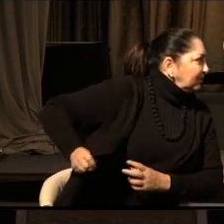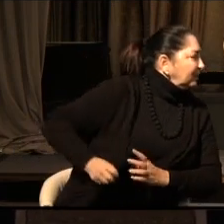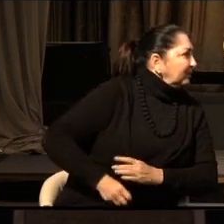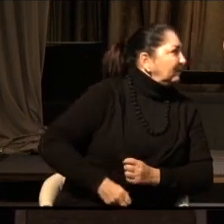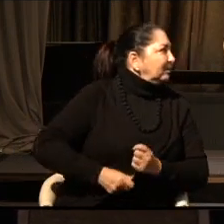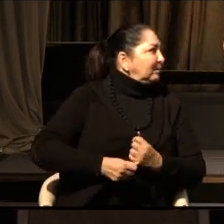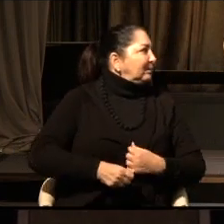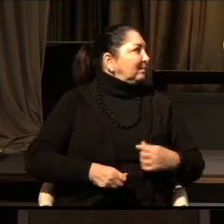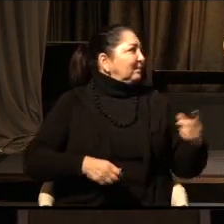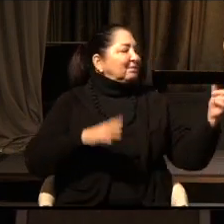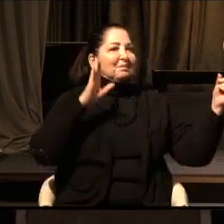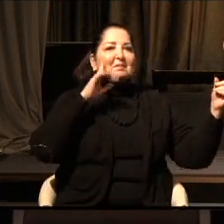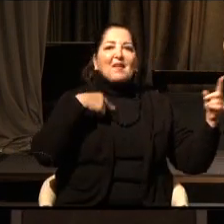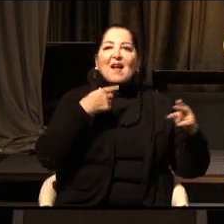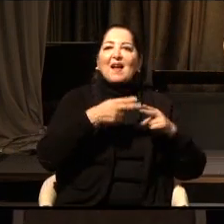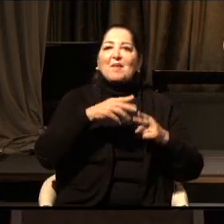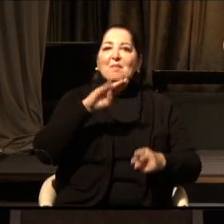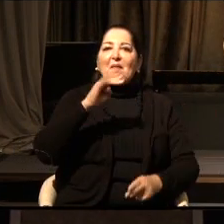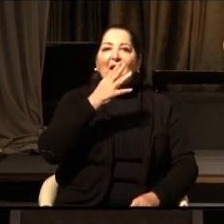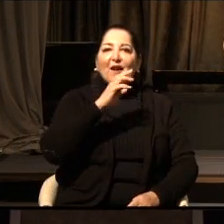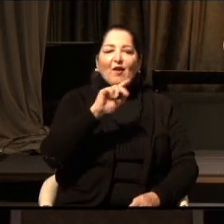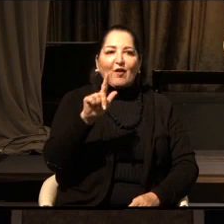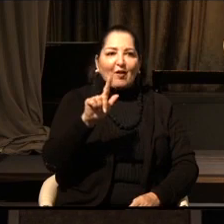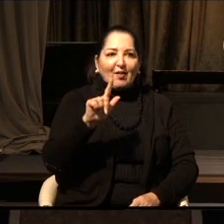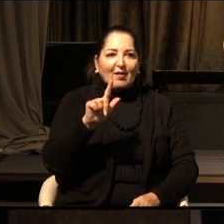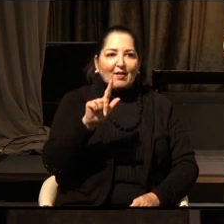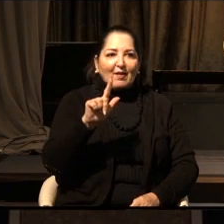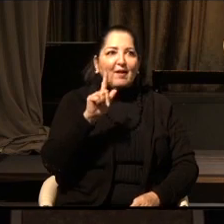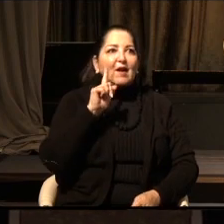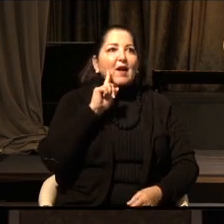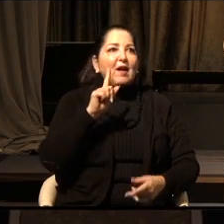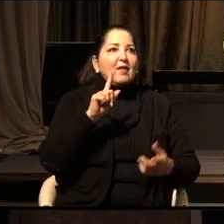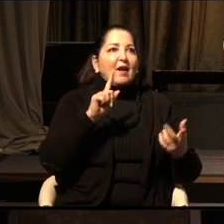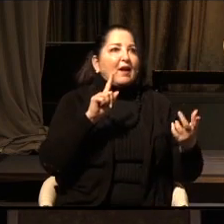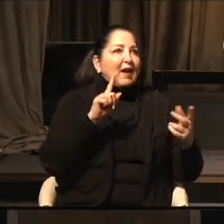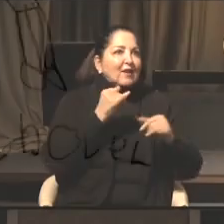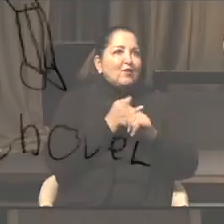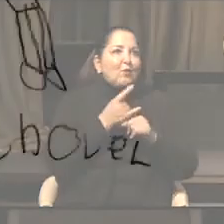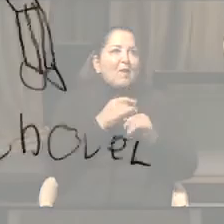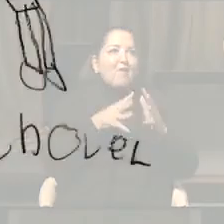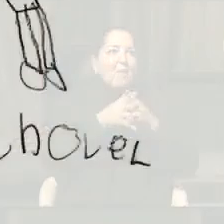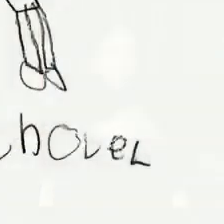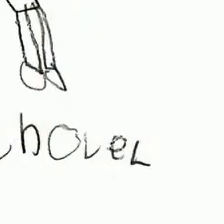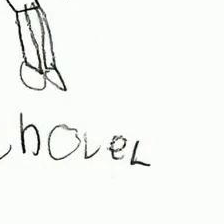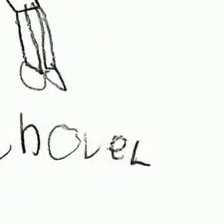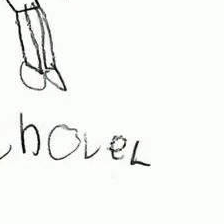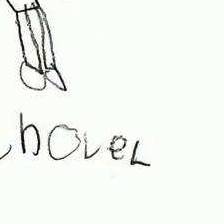Hi, I'm Michael with China Institute in America. Yeah, those are me, both of them.